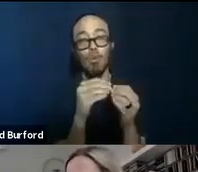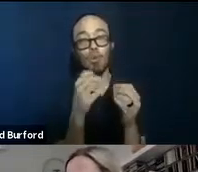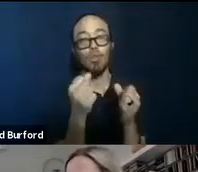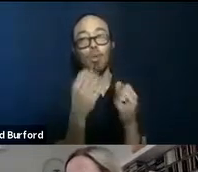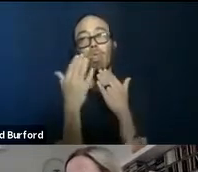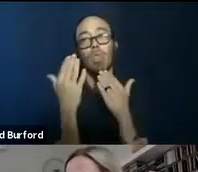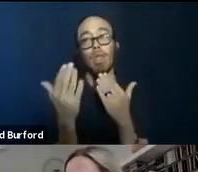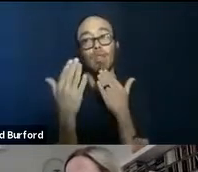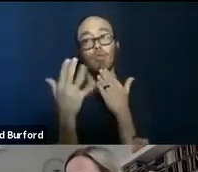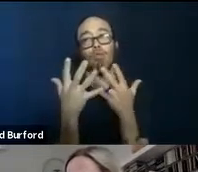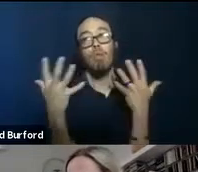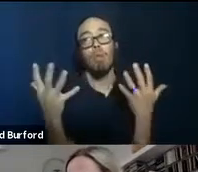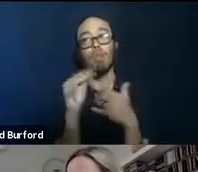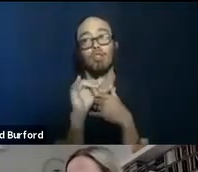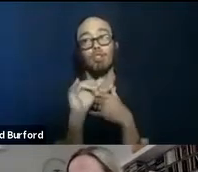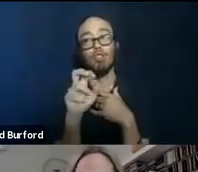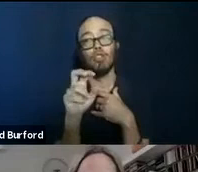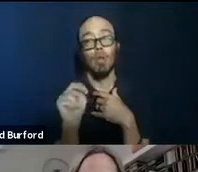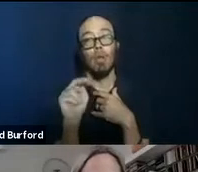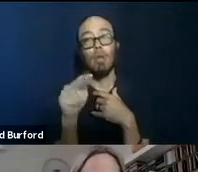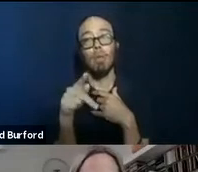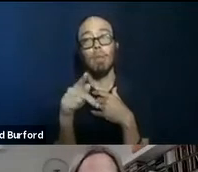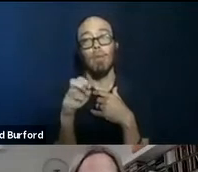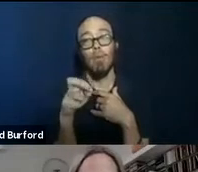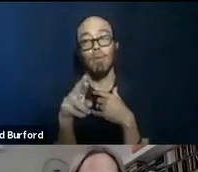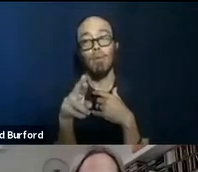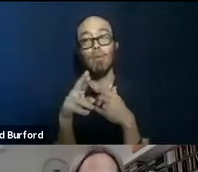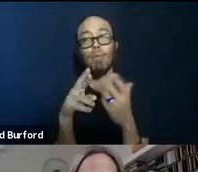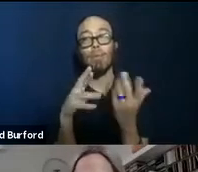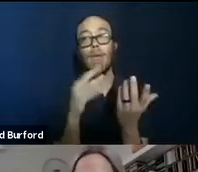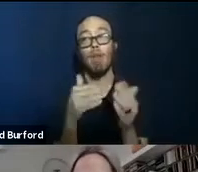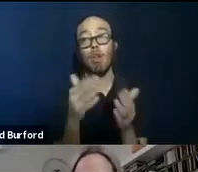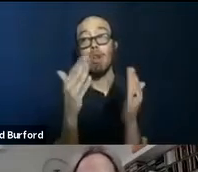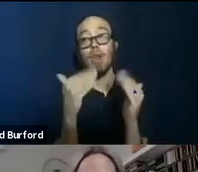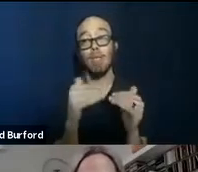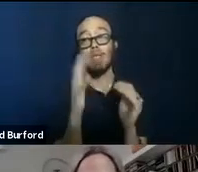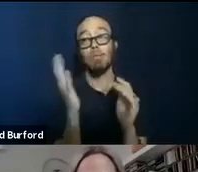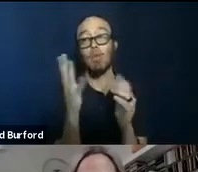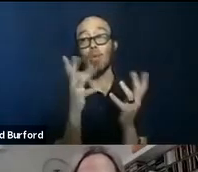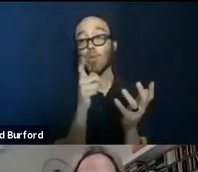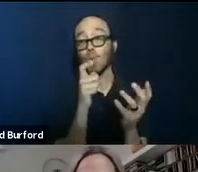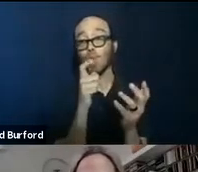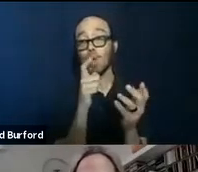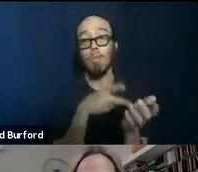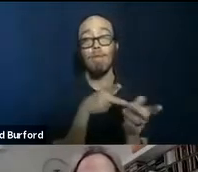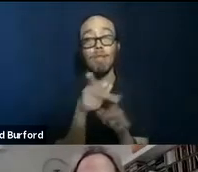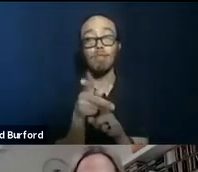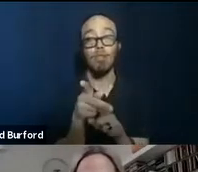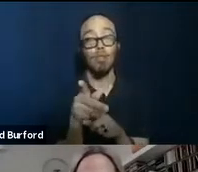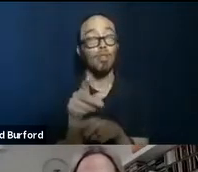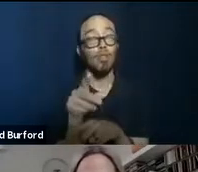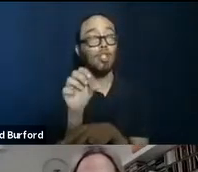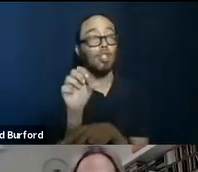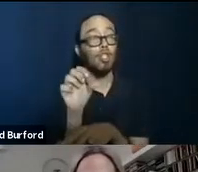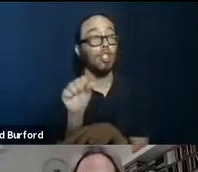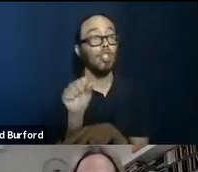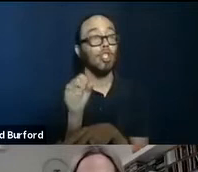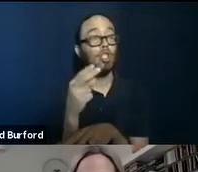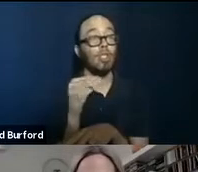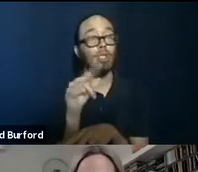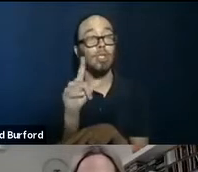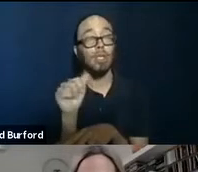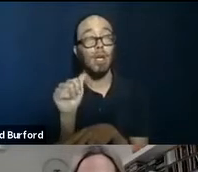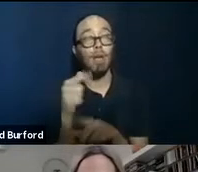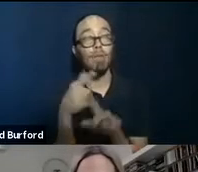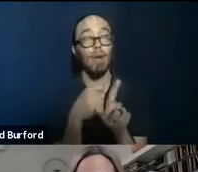very much. Amazing and very inspiring. Our next speaker is Professor Shira Yalon Chaimovich from Israel. She's